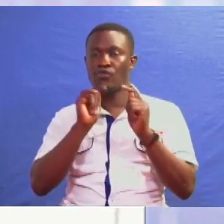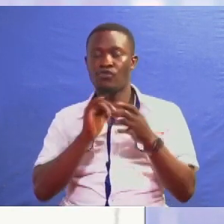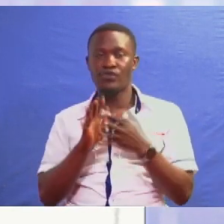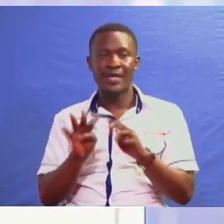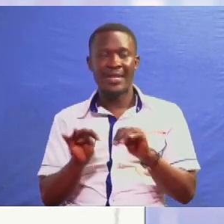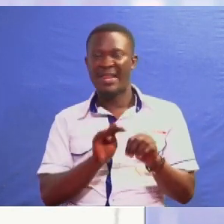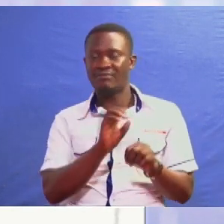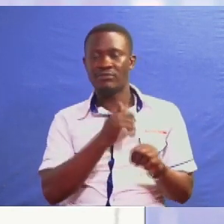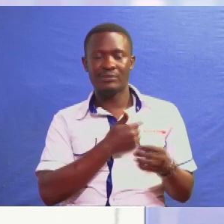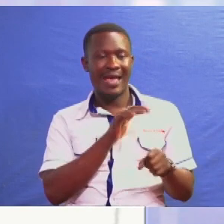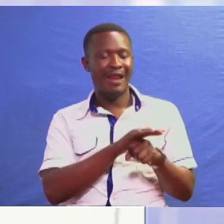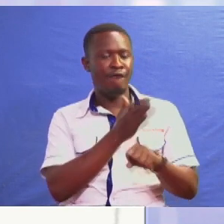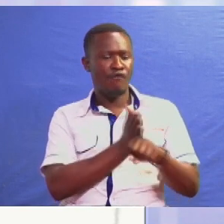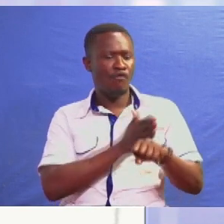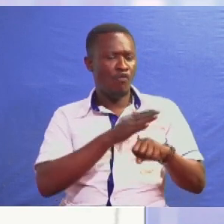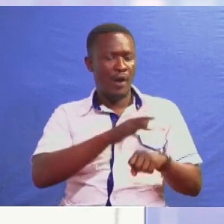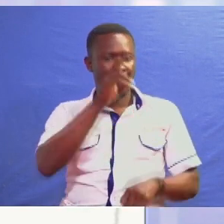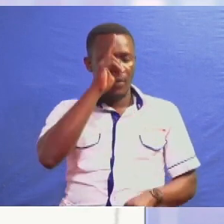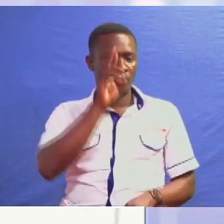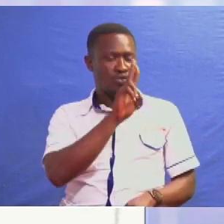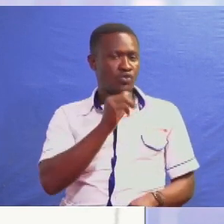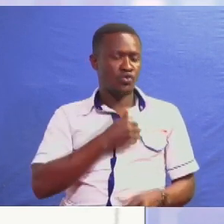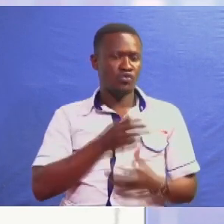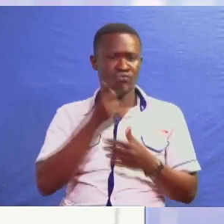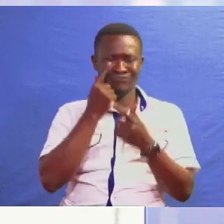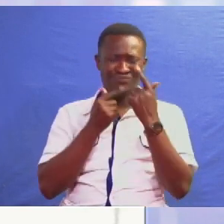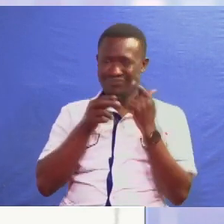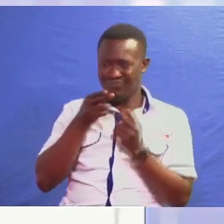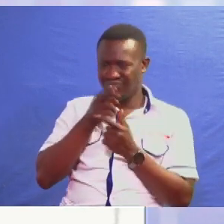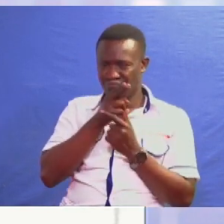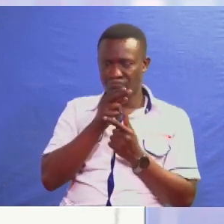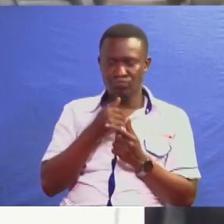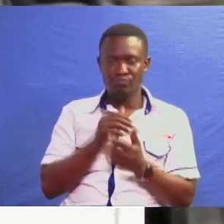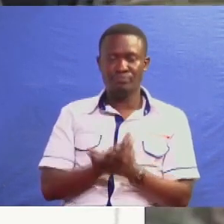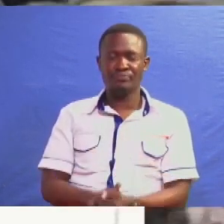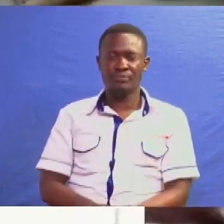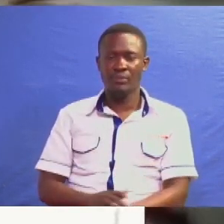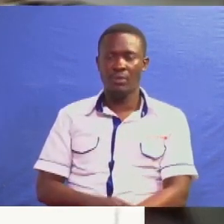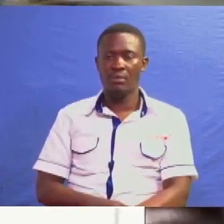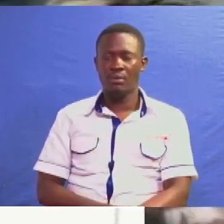nursing injuries as police used tear gas to disperse the demonstrators.